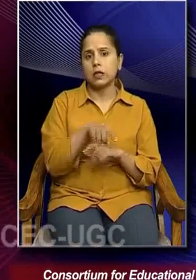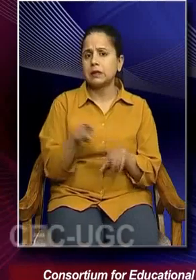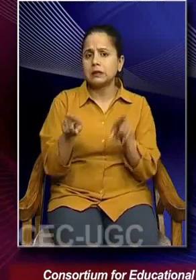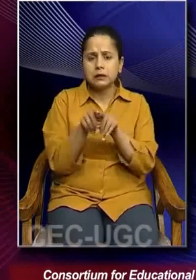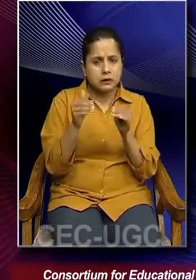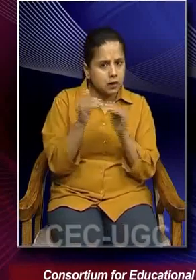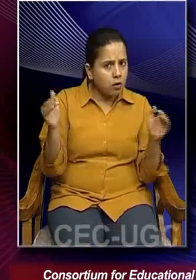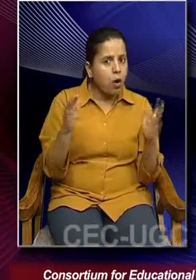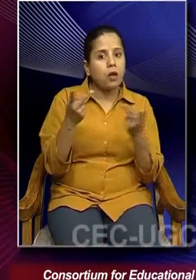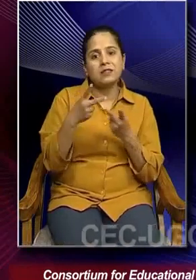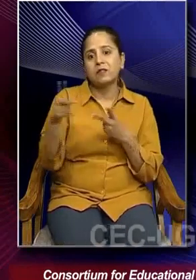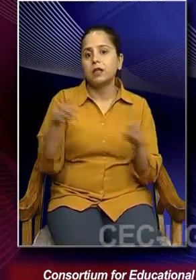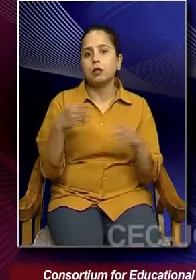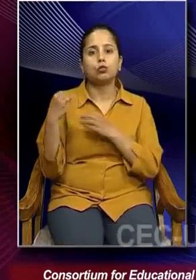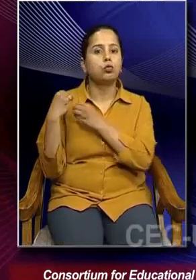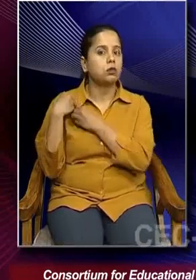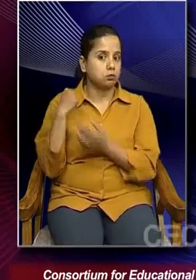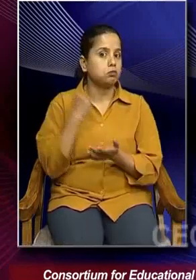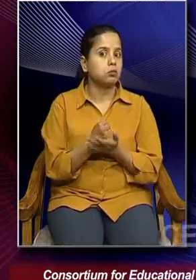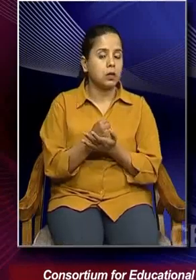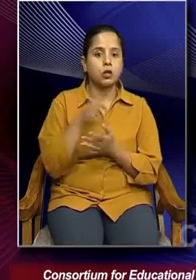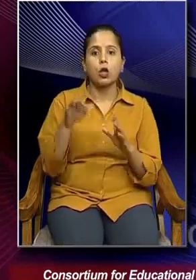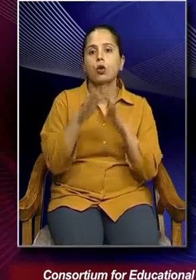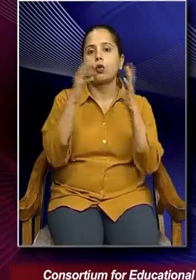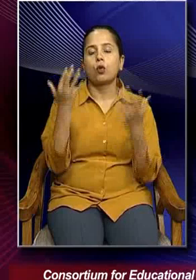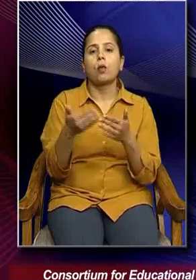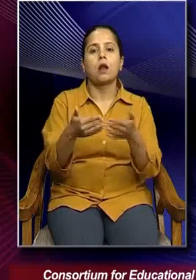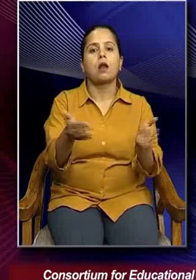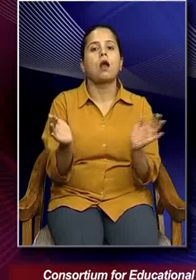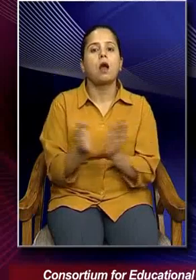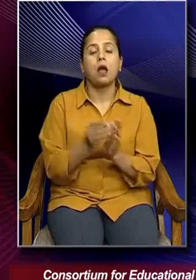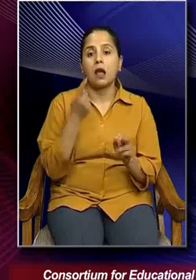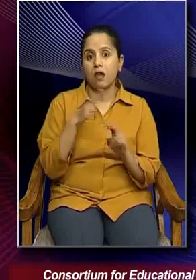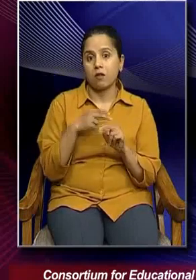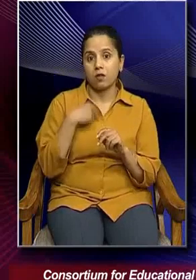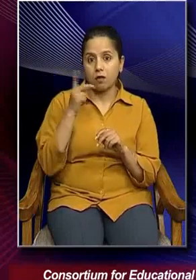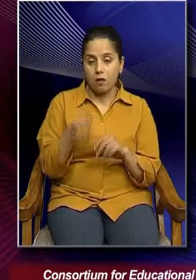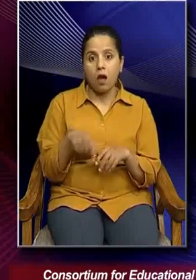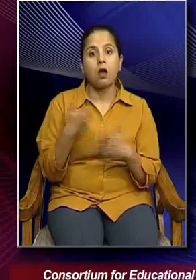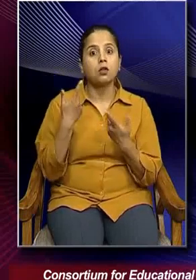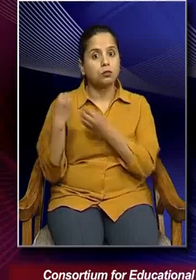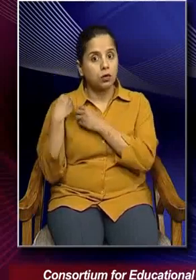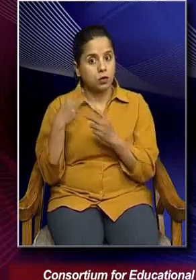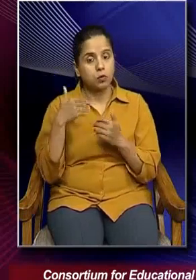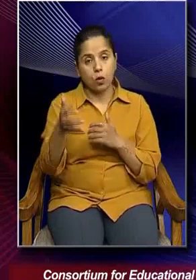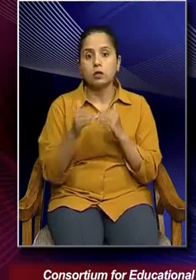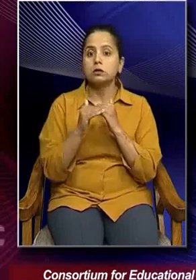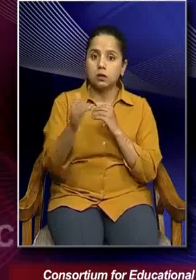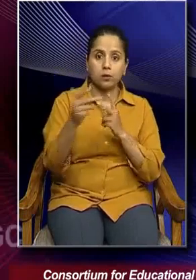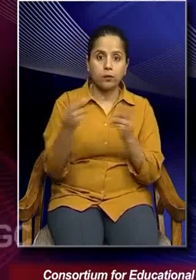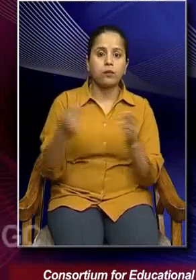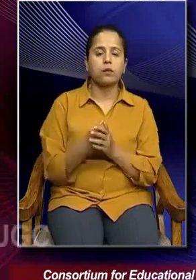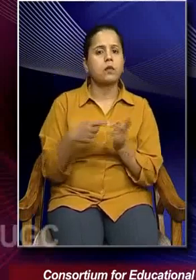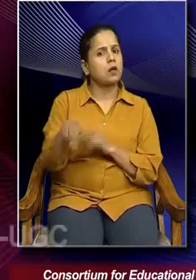yet differentiated responsibility as a global community if we have to address the issues of sustainability. And this